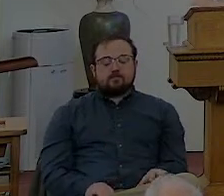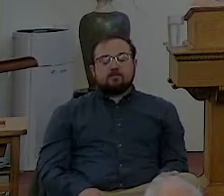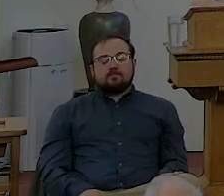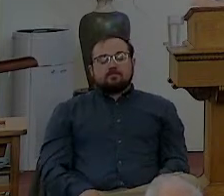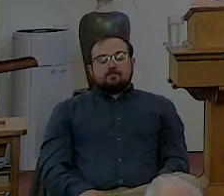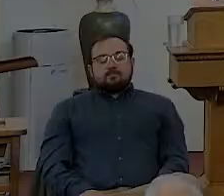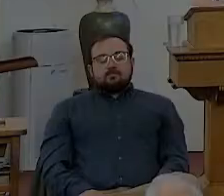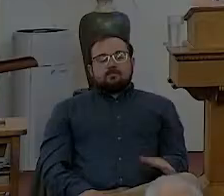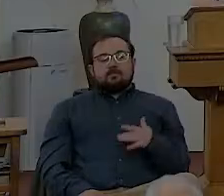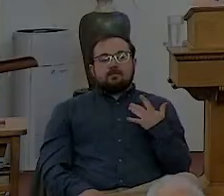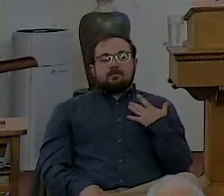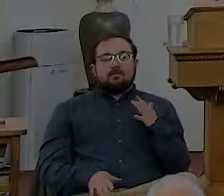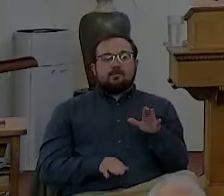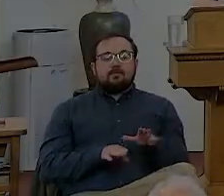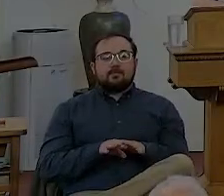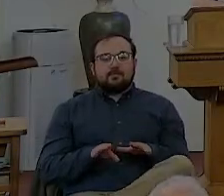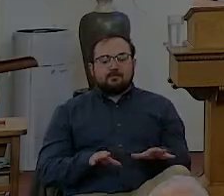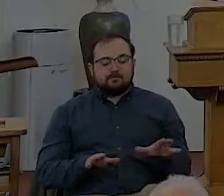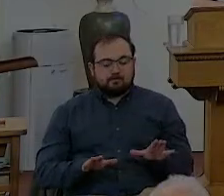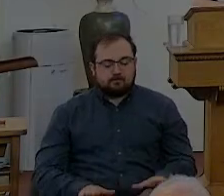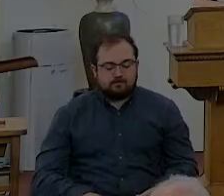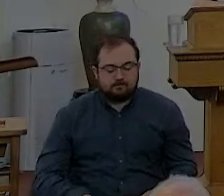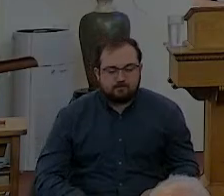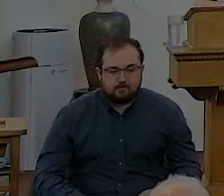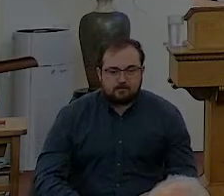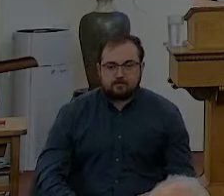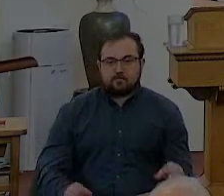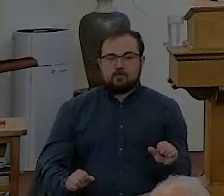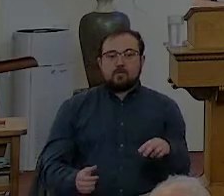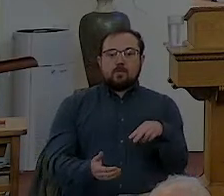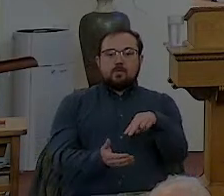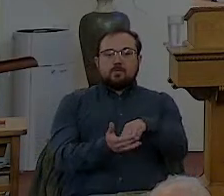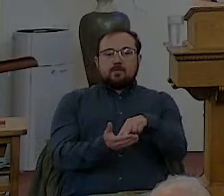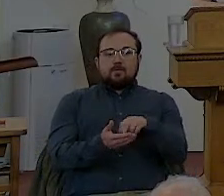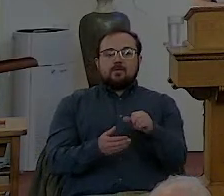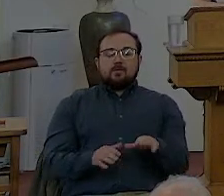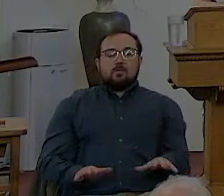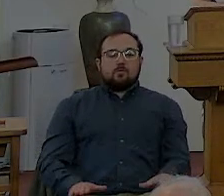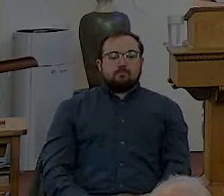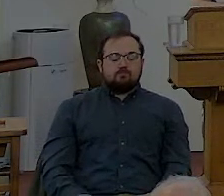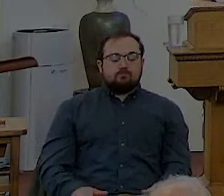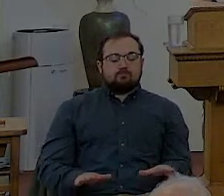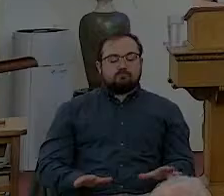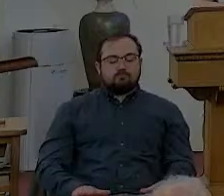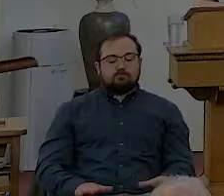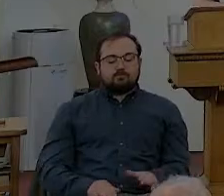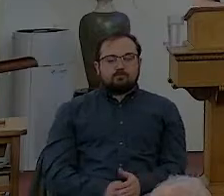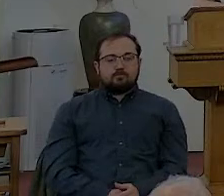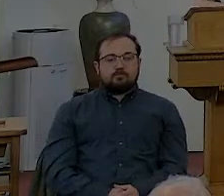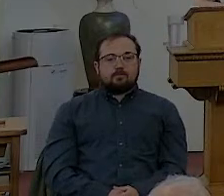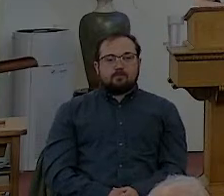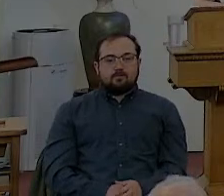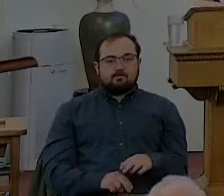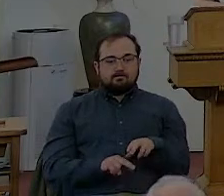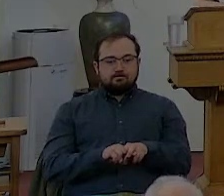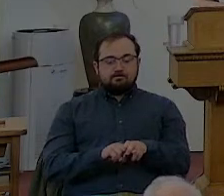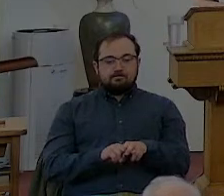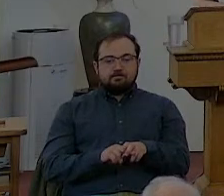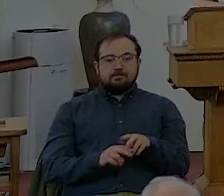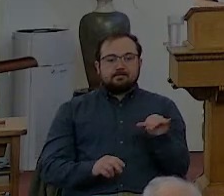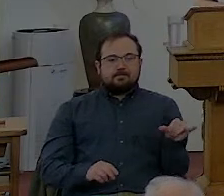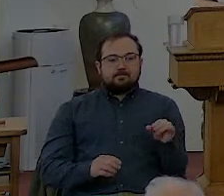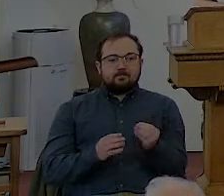Feel your feet on the floor. You can do this either by standing or by sitting. And like flowers